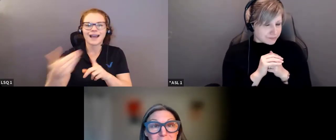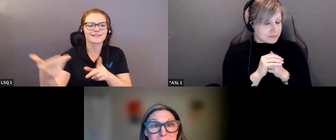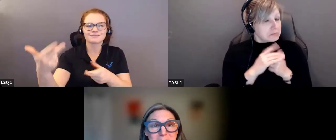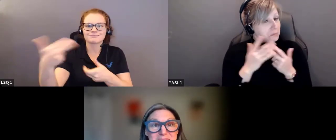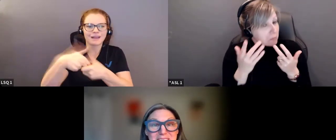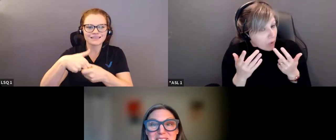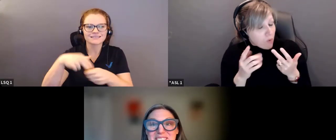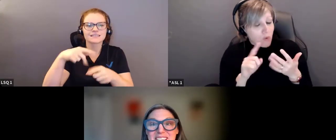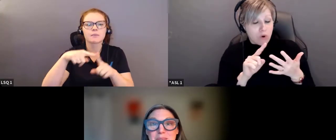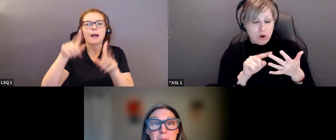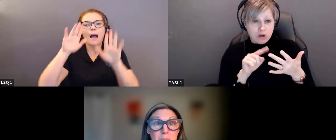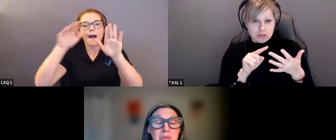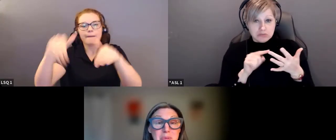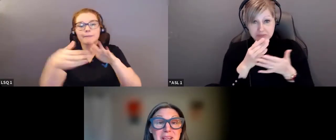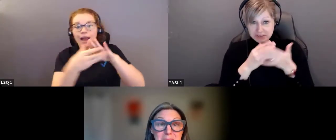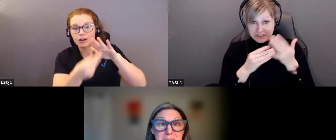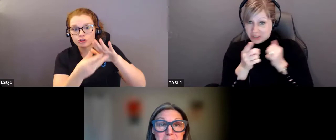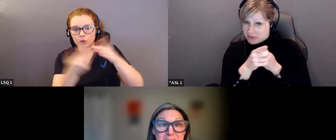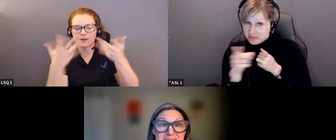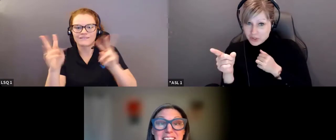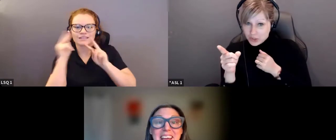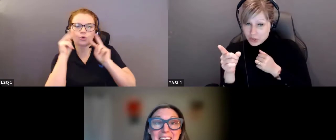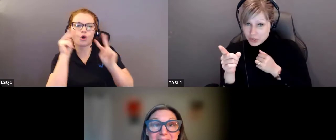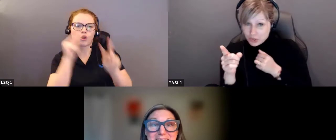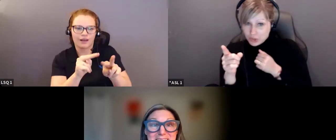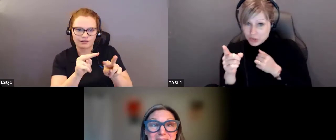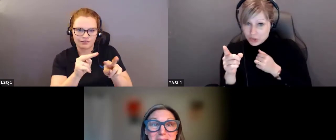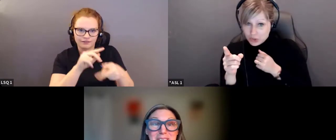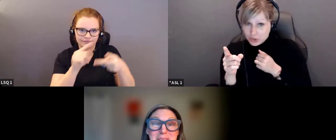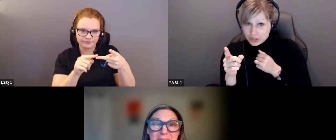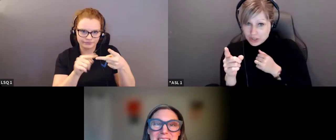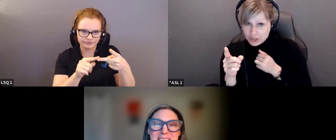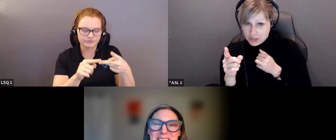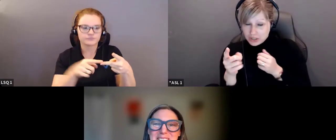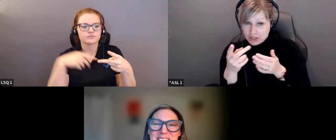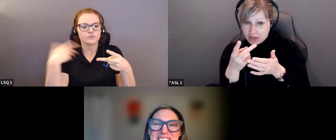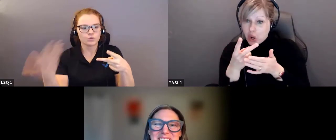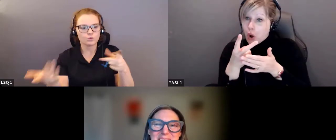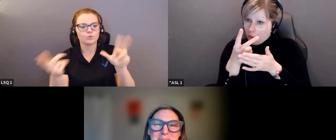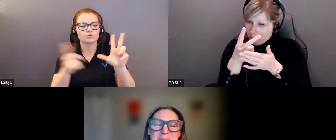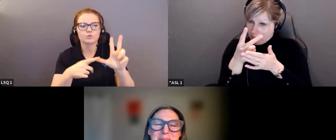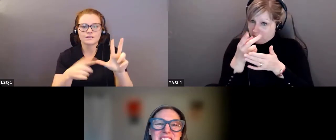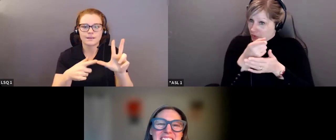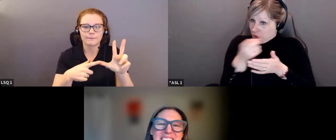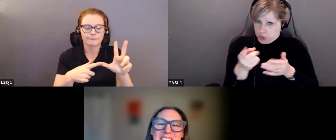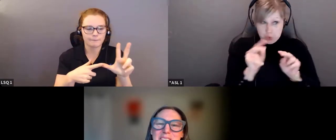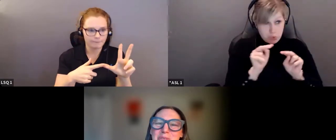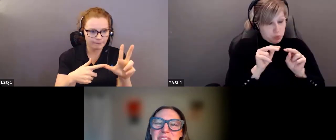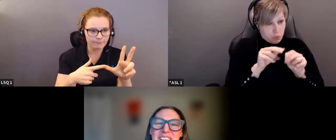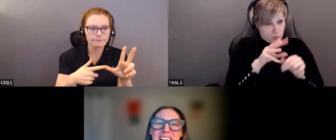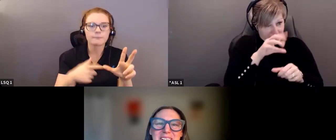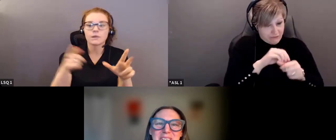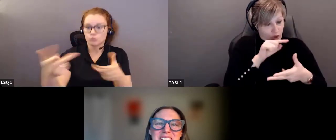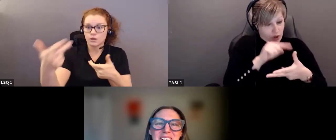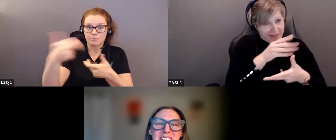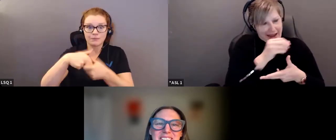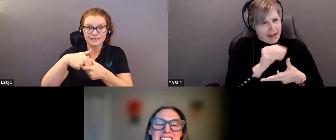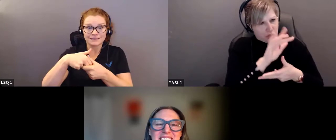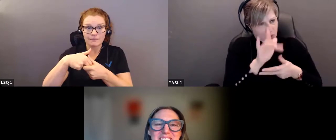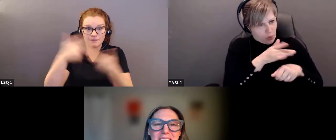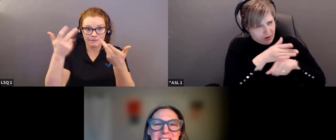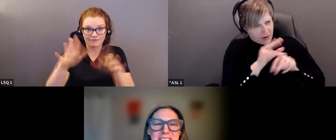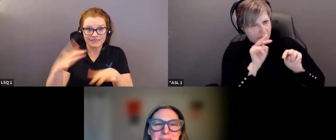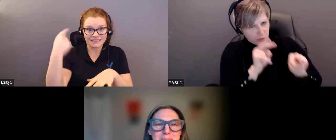Or some of you, we understand, both were in the room that day and have looked back at the recording. You've done both. And then this fourth category